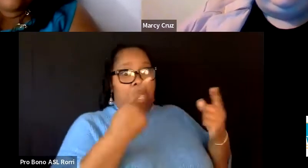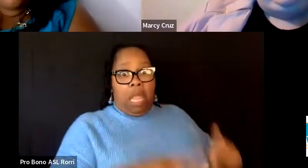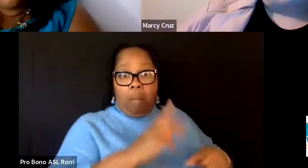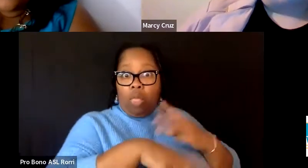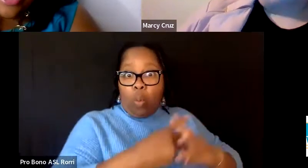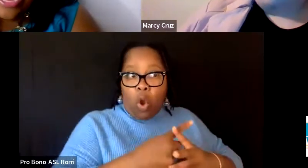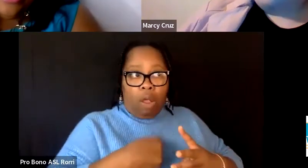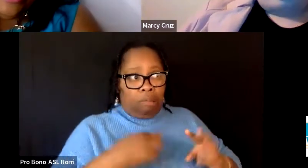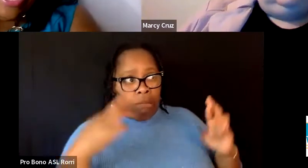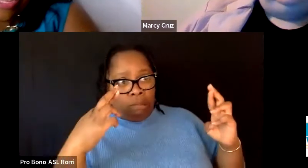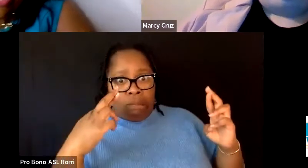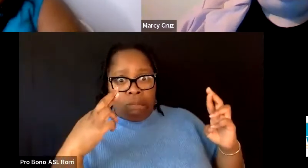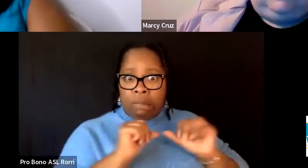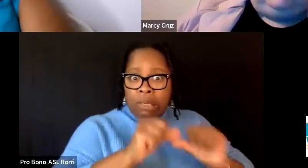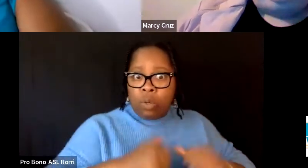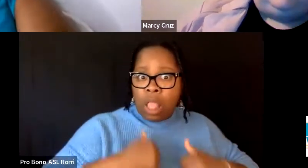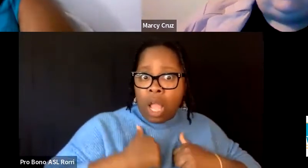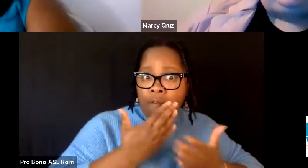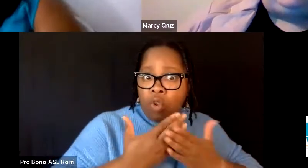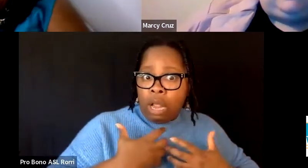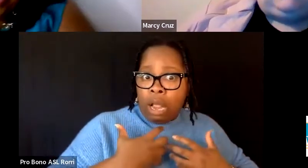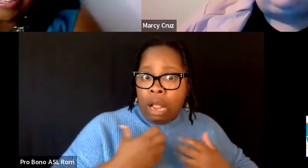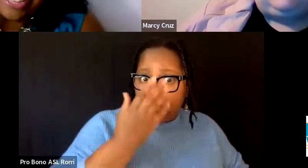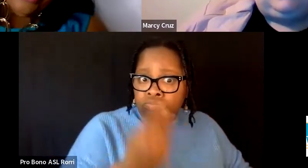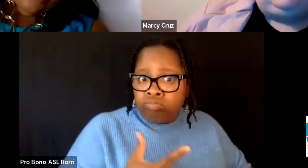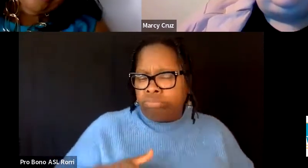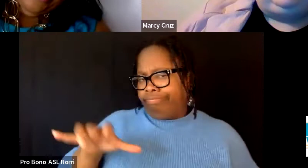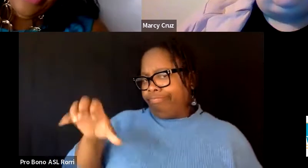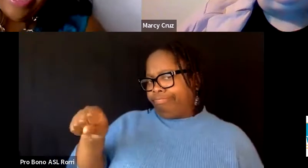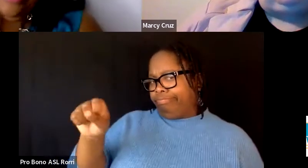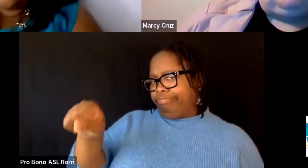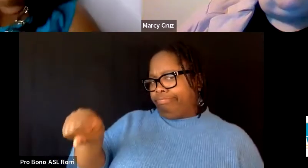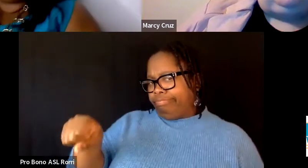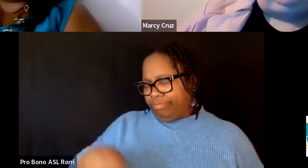and in good health, child. Yes.